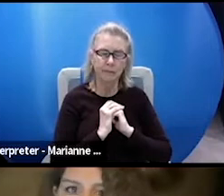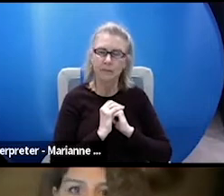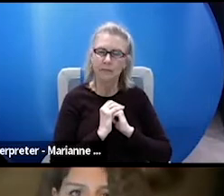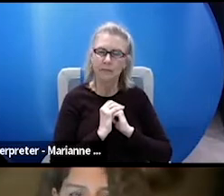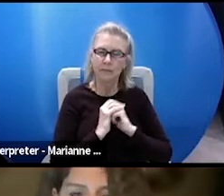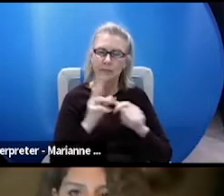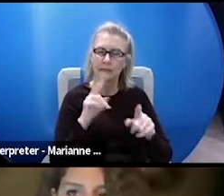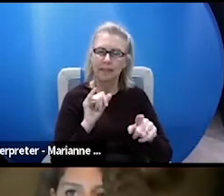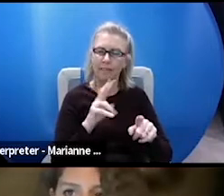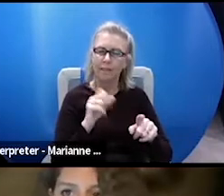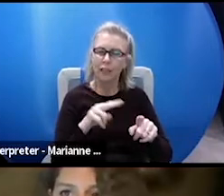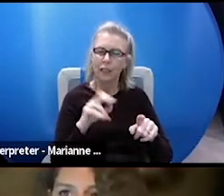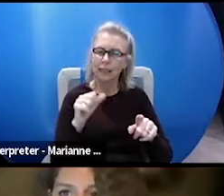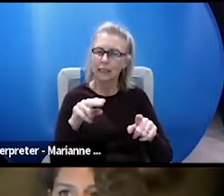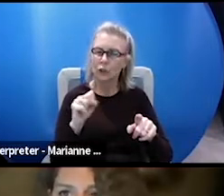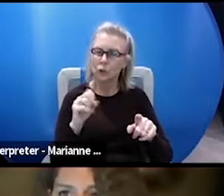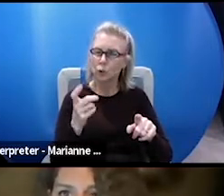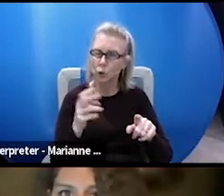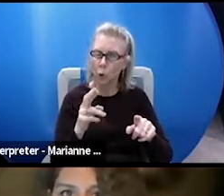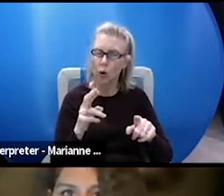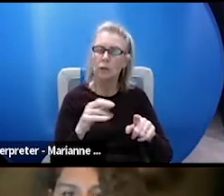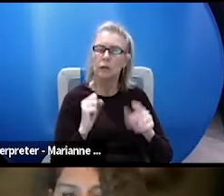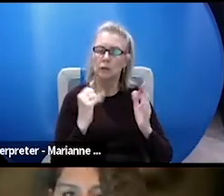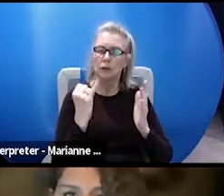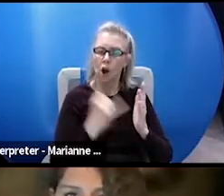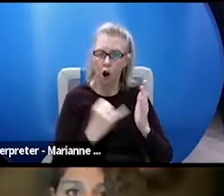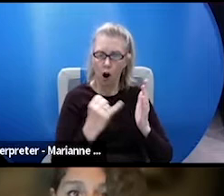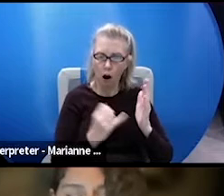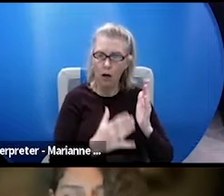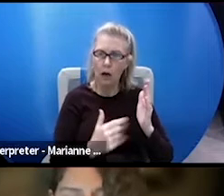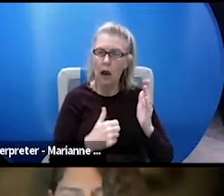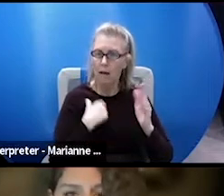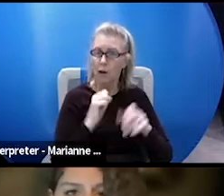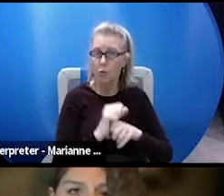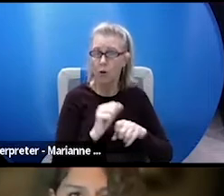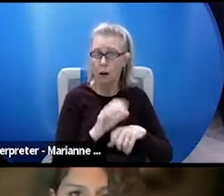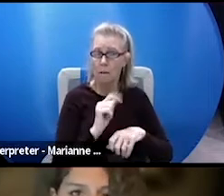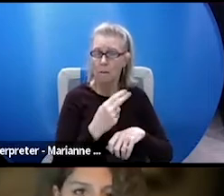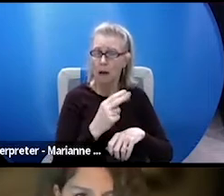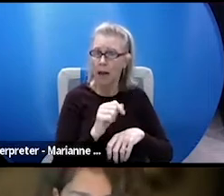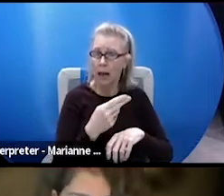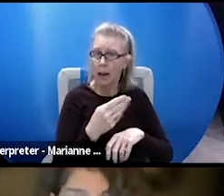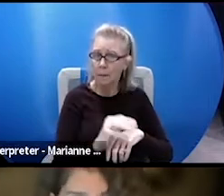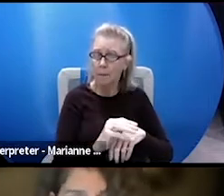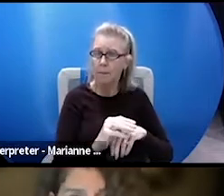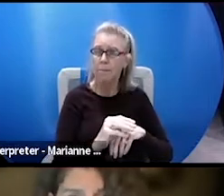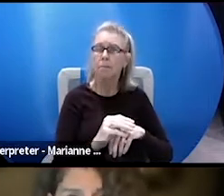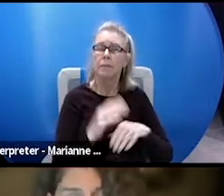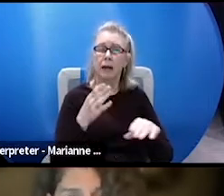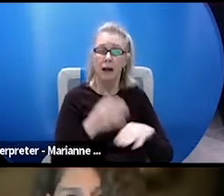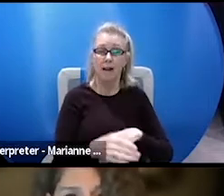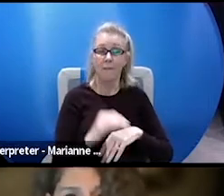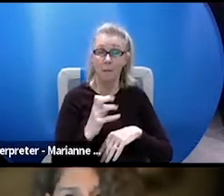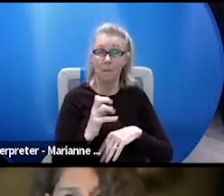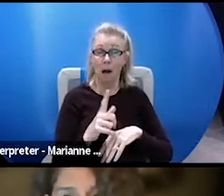Vivian Sansour, who is an artist living and working in Bethlehem, was also shortly after Michael